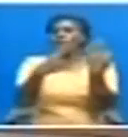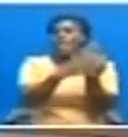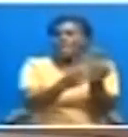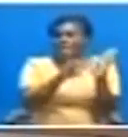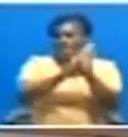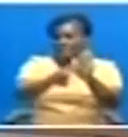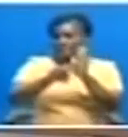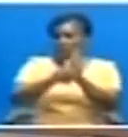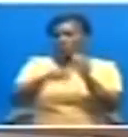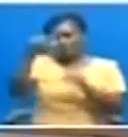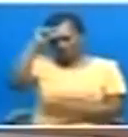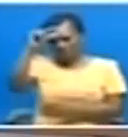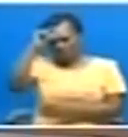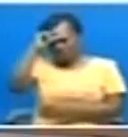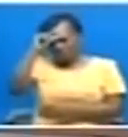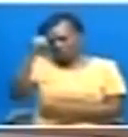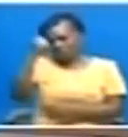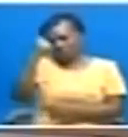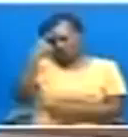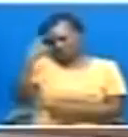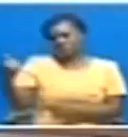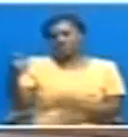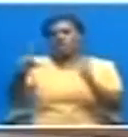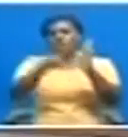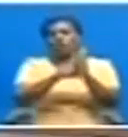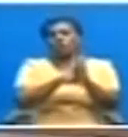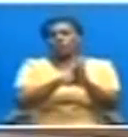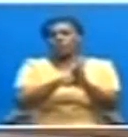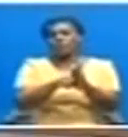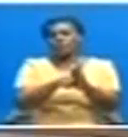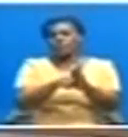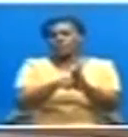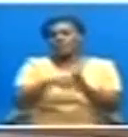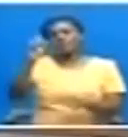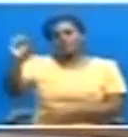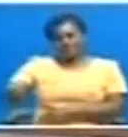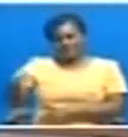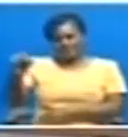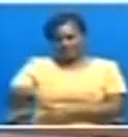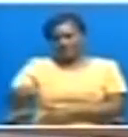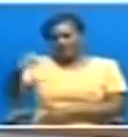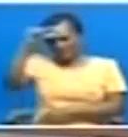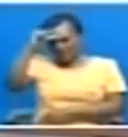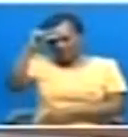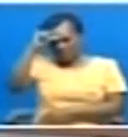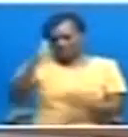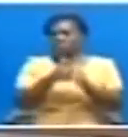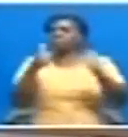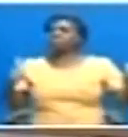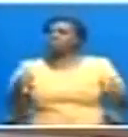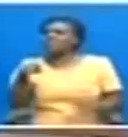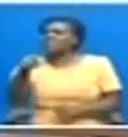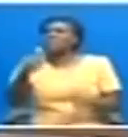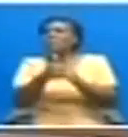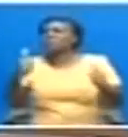example by the government in disobeying orders. Very good example there. Ruto Benjamin says, yes, since the government defied, why should